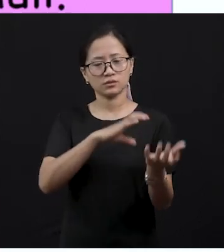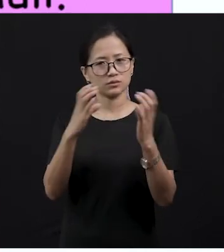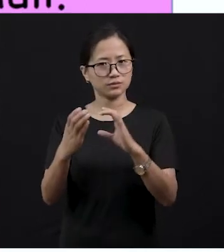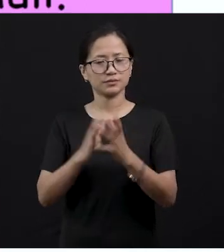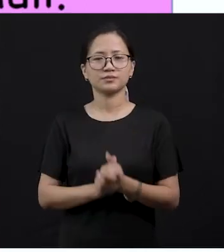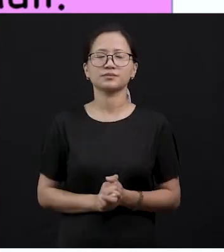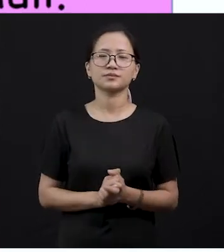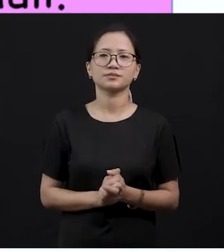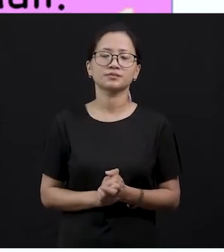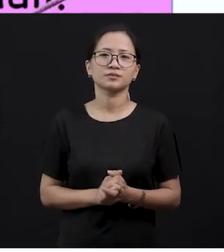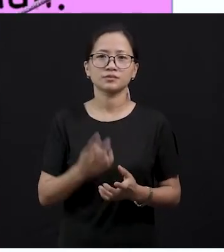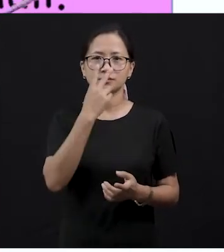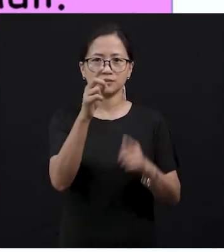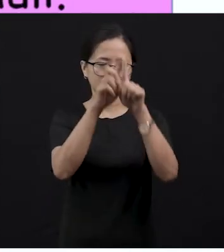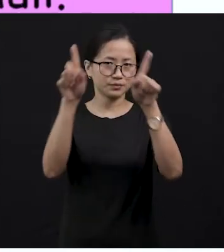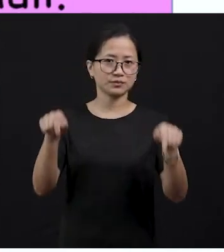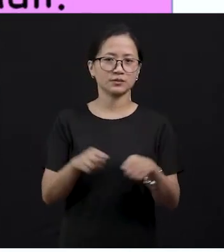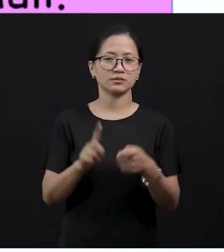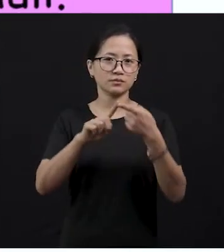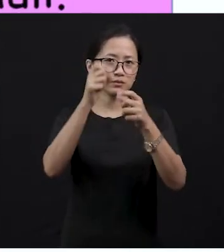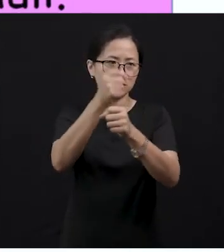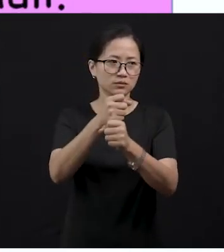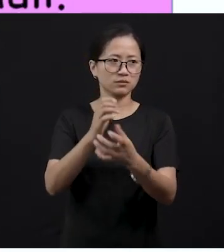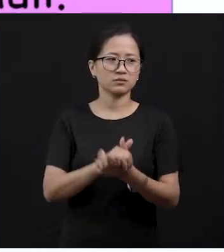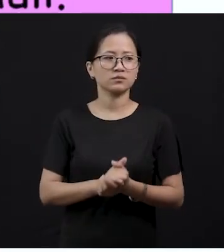changes around us. Like